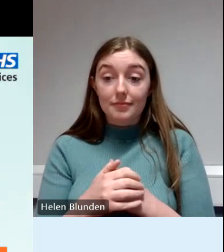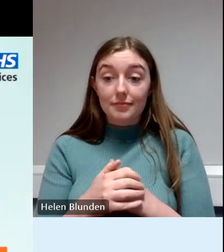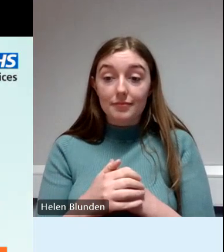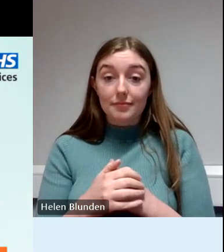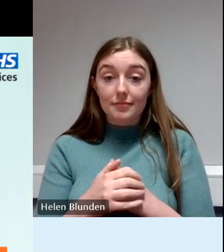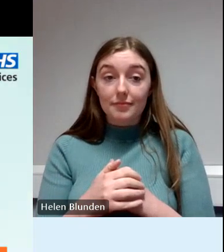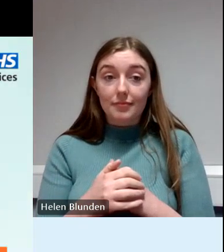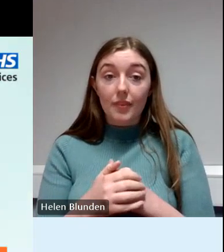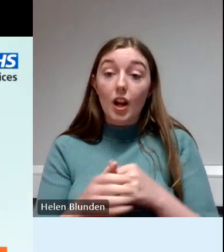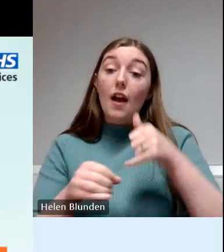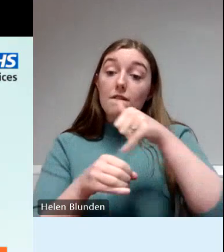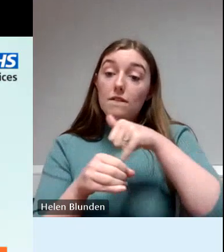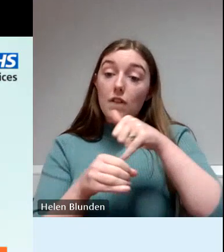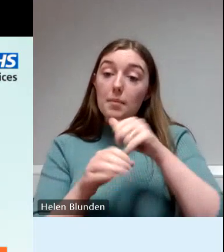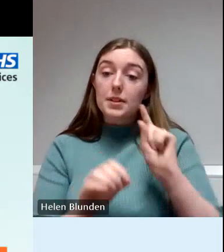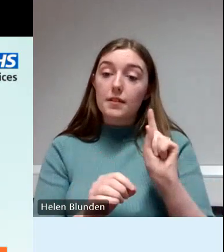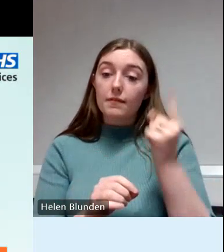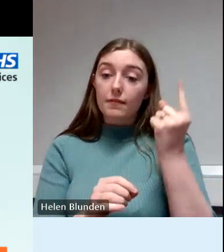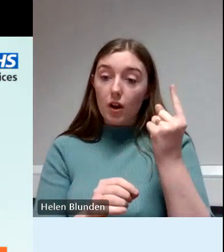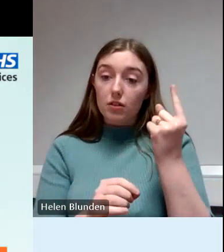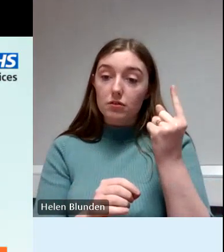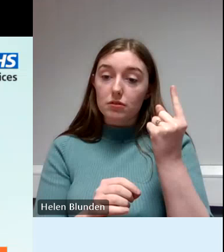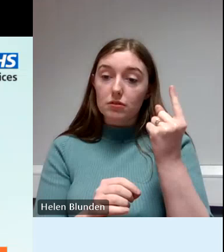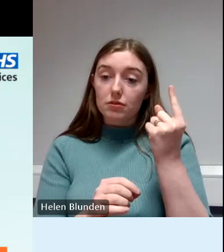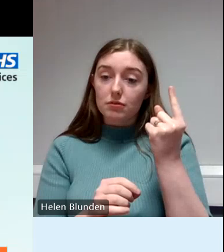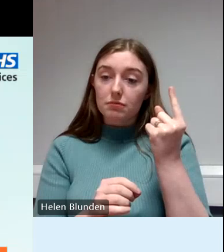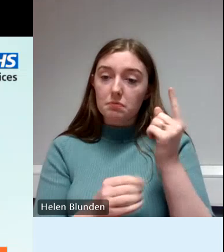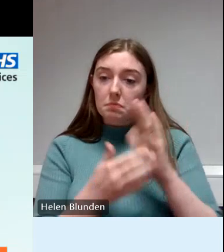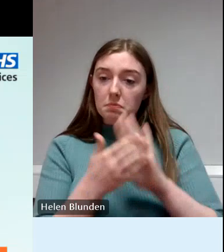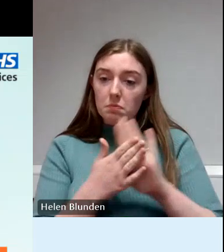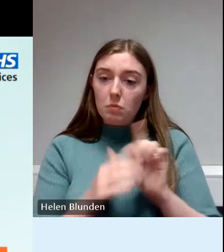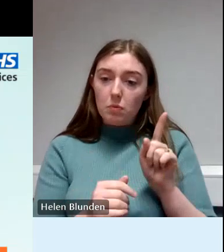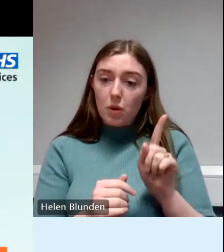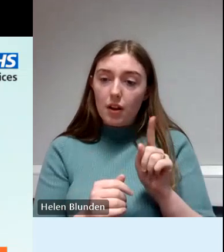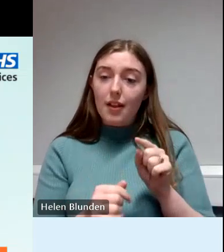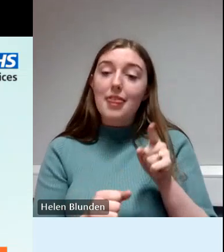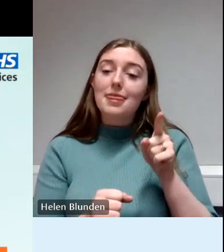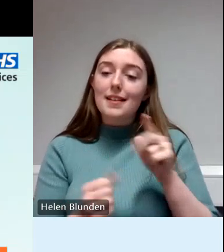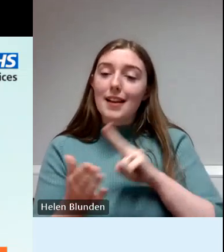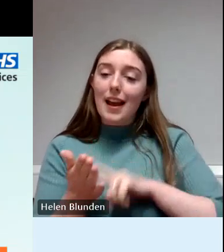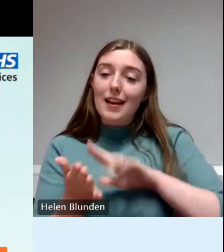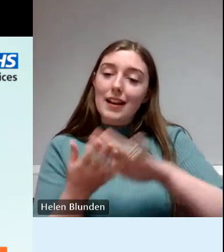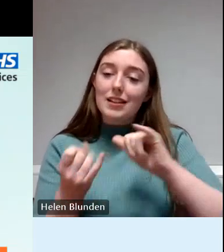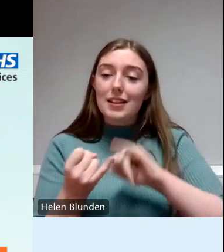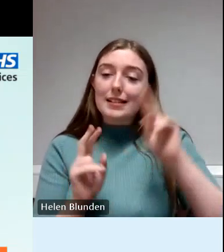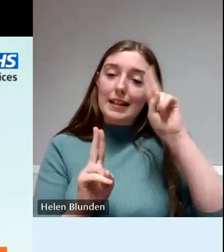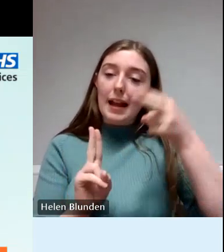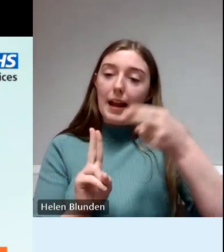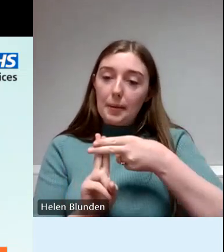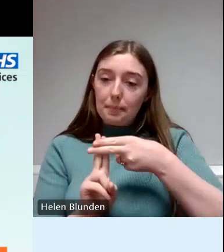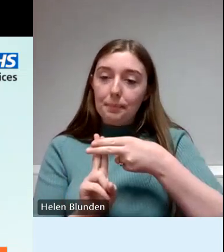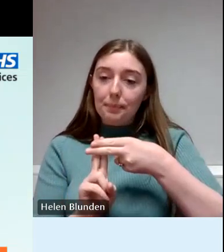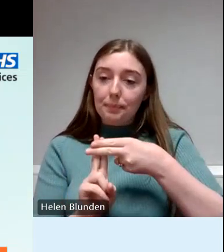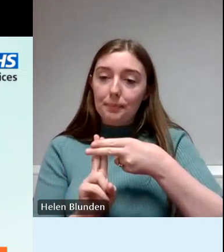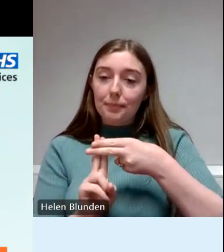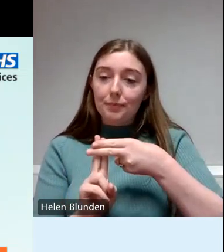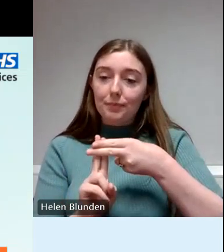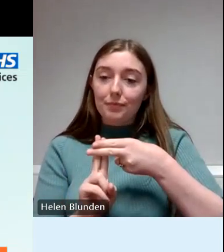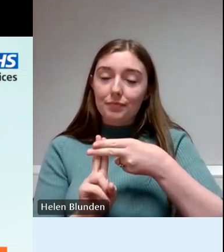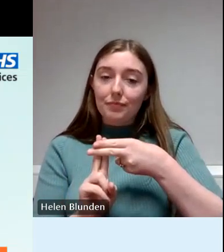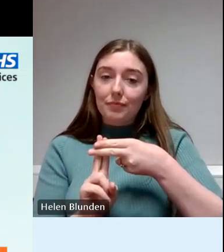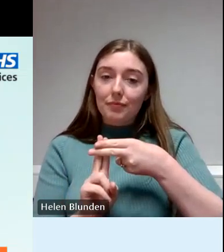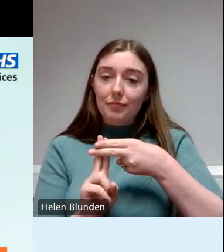Pharmacy First is the NHS name for the initiative that I touched upon earlier. And as I said